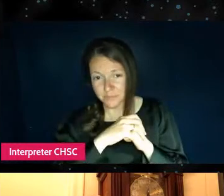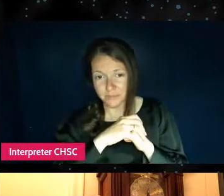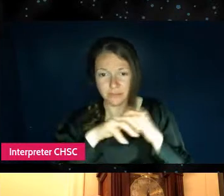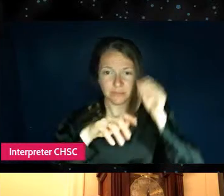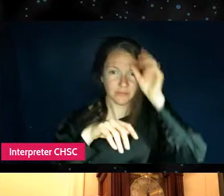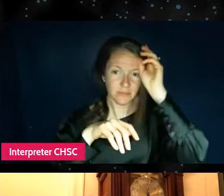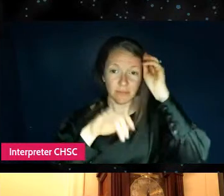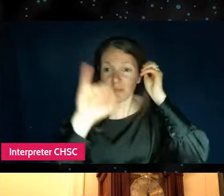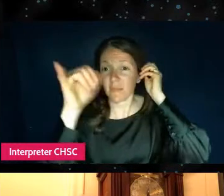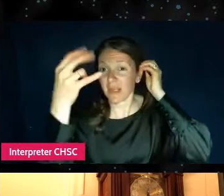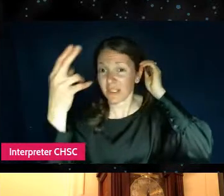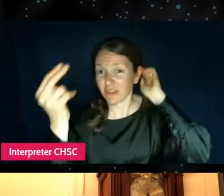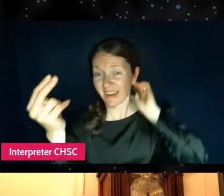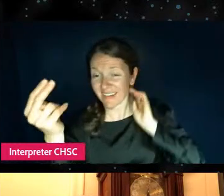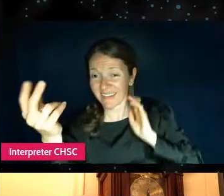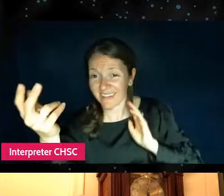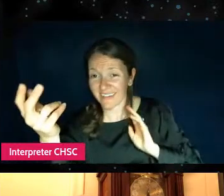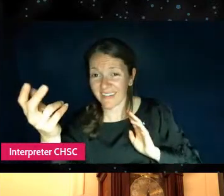Jen.